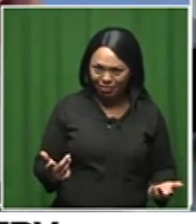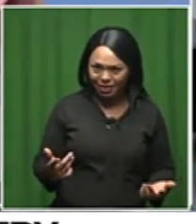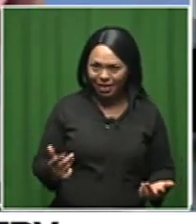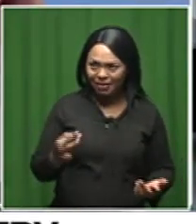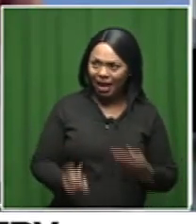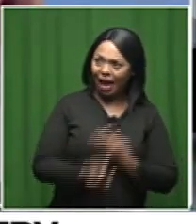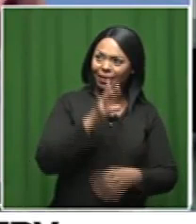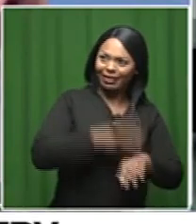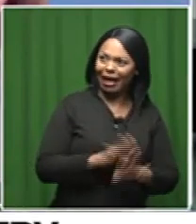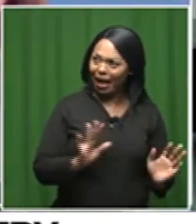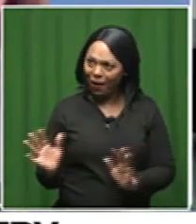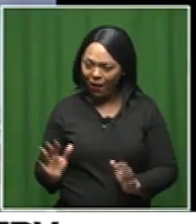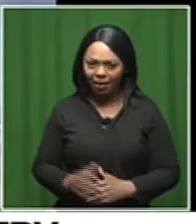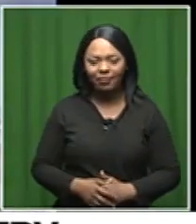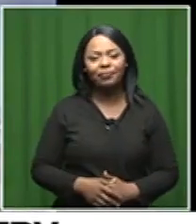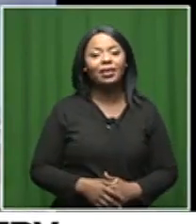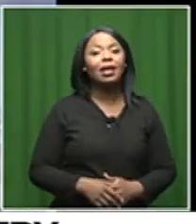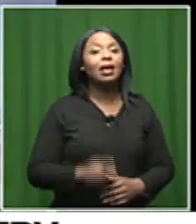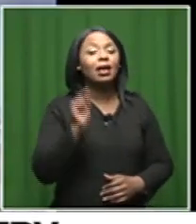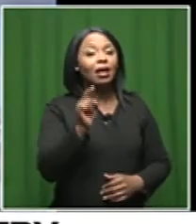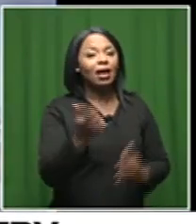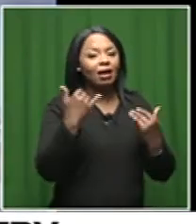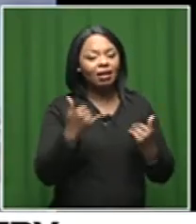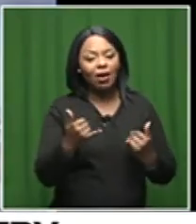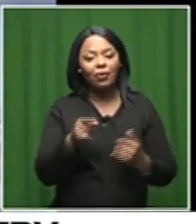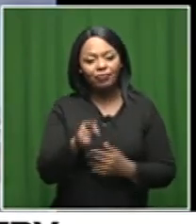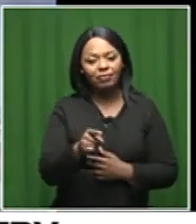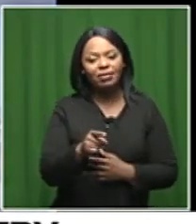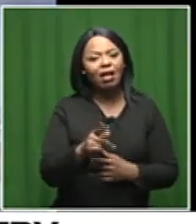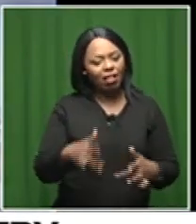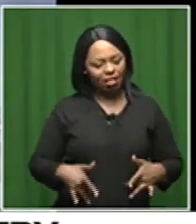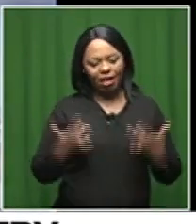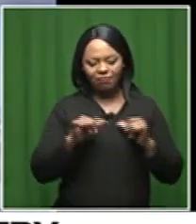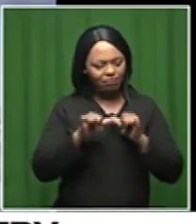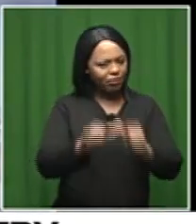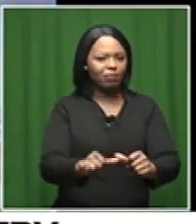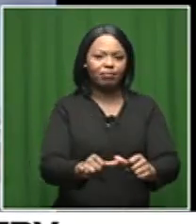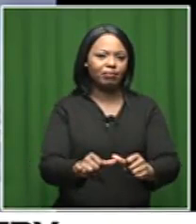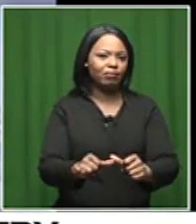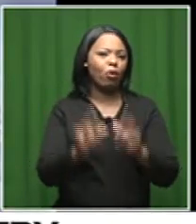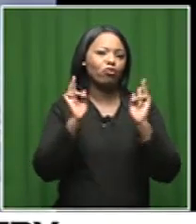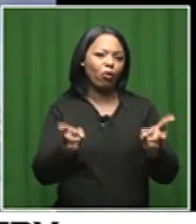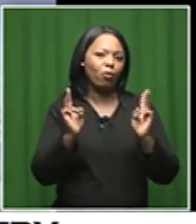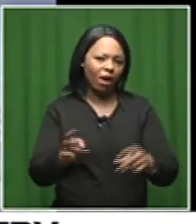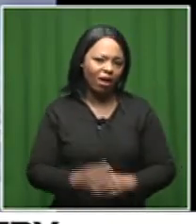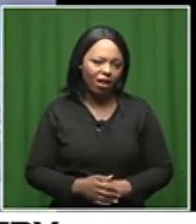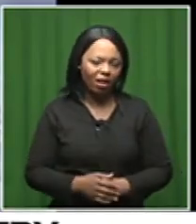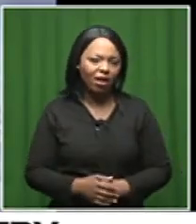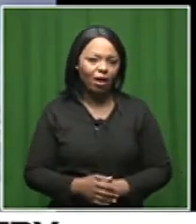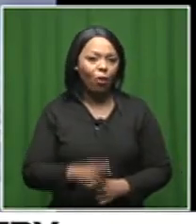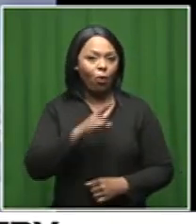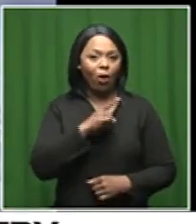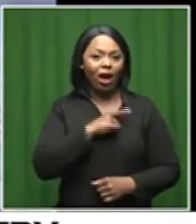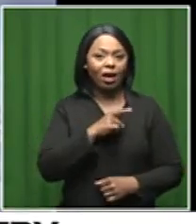So the idea is with bone marrow donation is that your life would continue as normal and you're not deceased at the point where